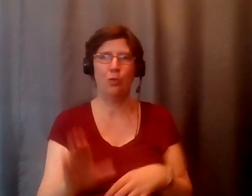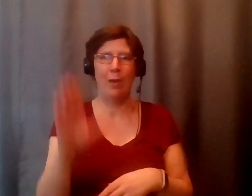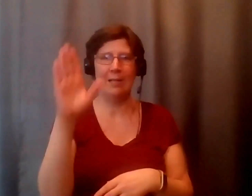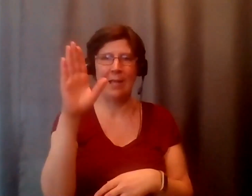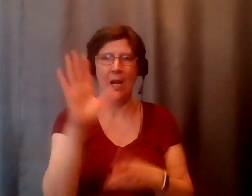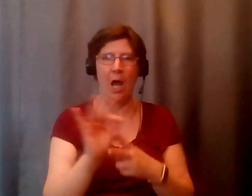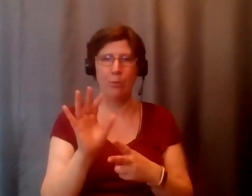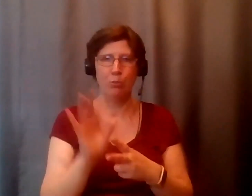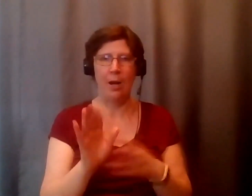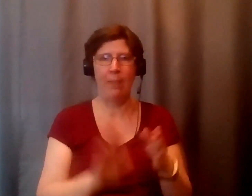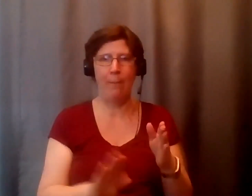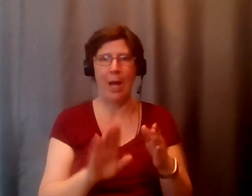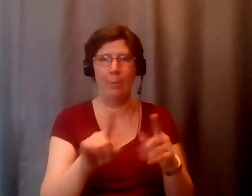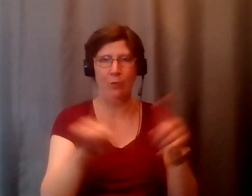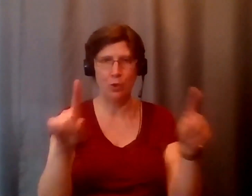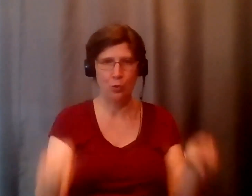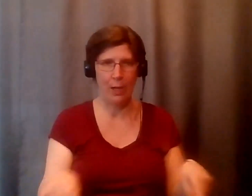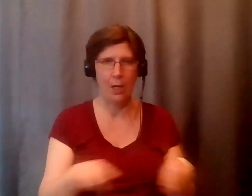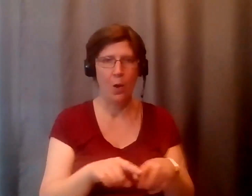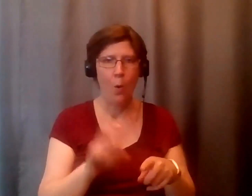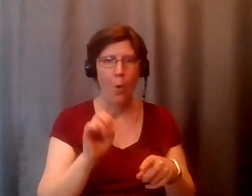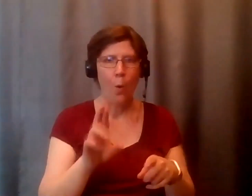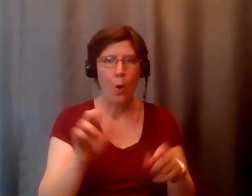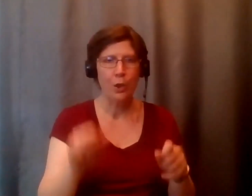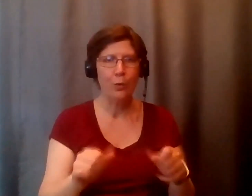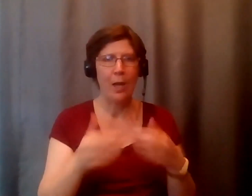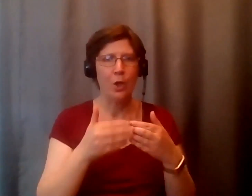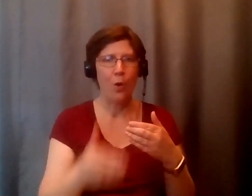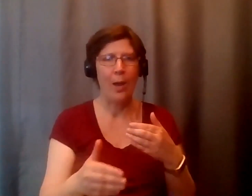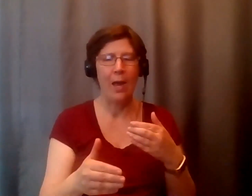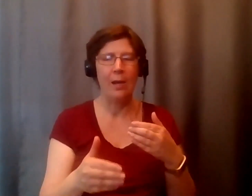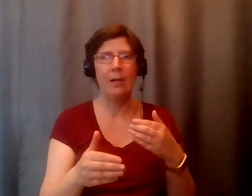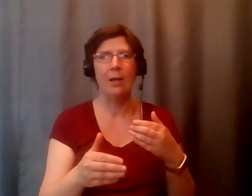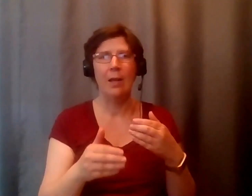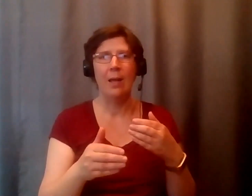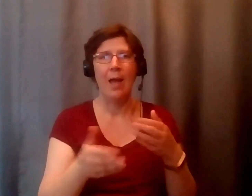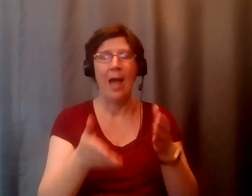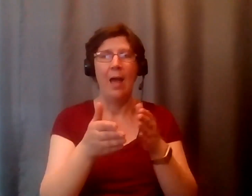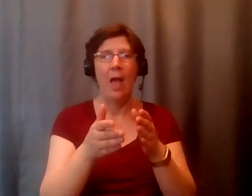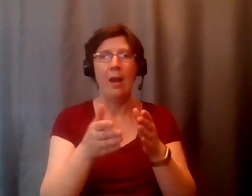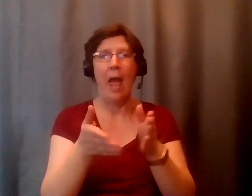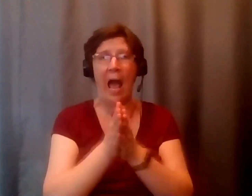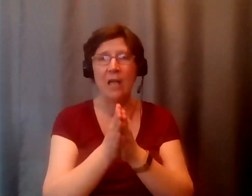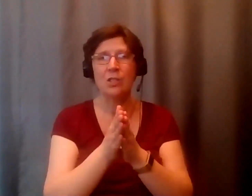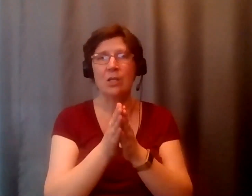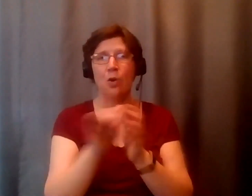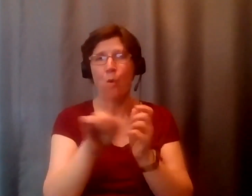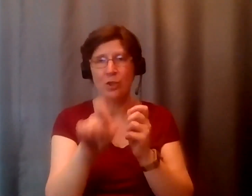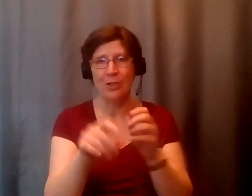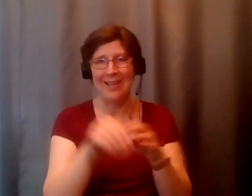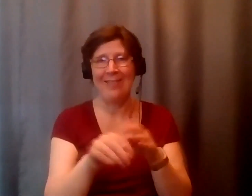option at the bottom of your screen, or you can go ahead and insert questions in the chat box. Thank you so much.